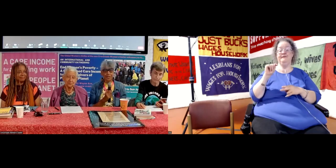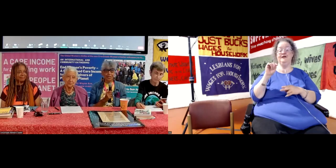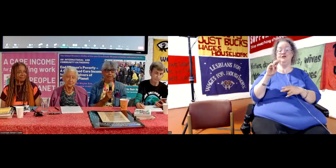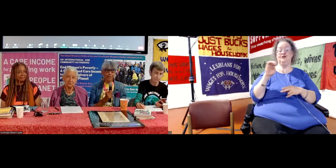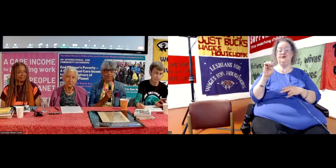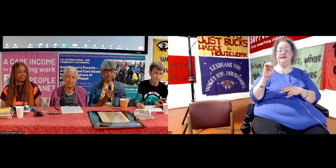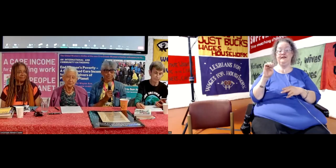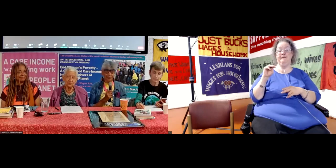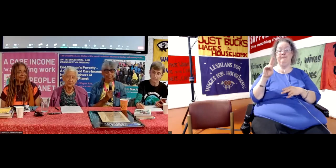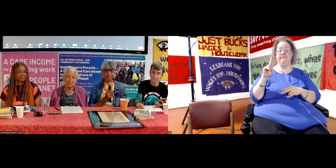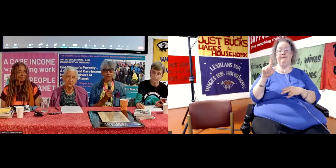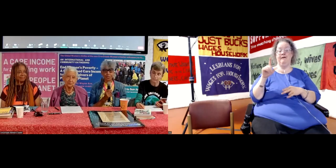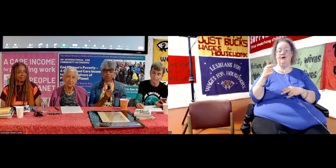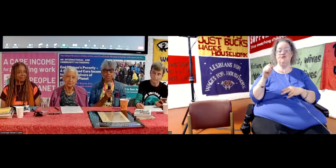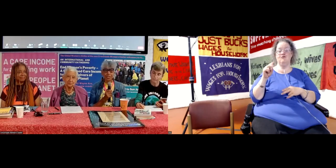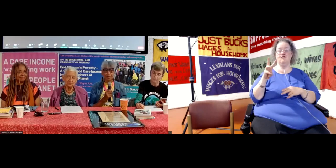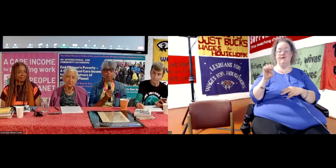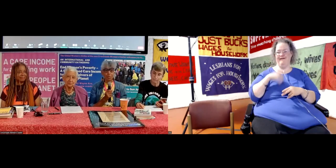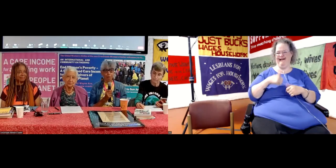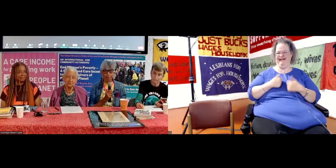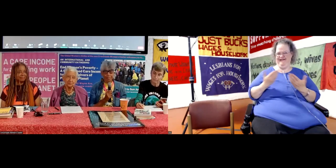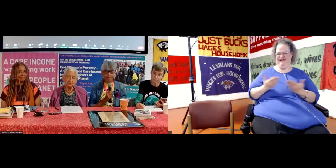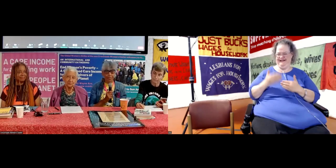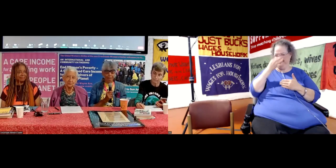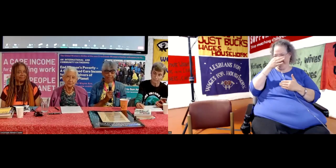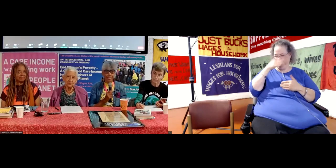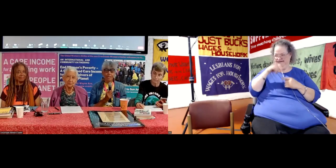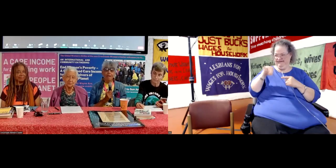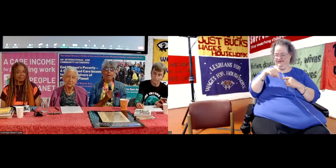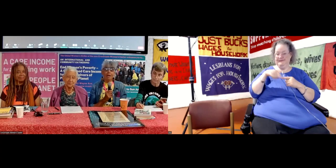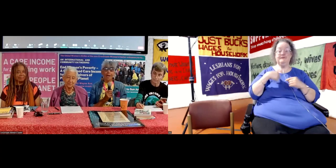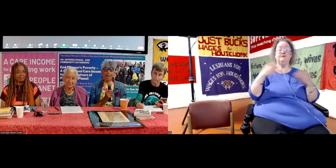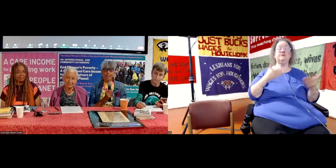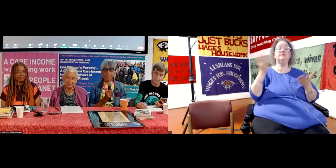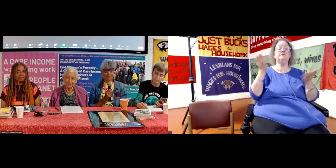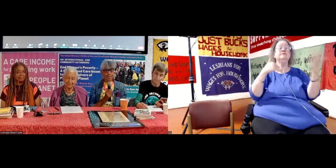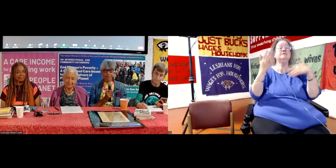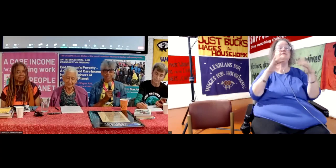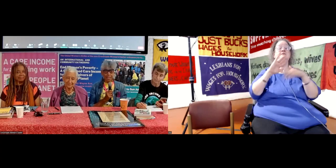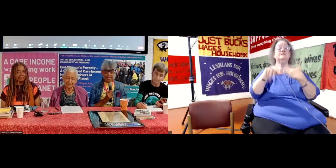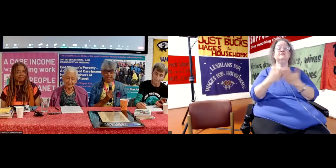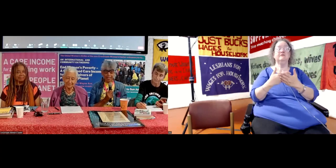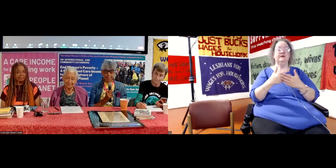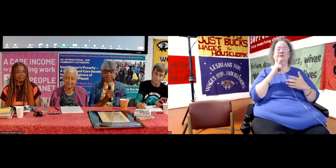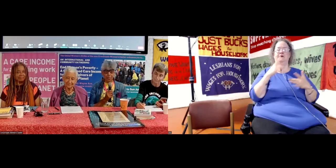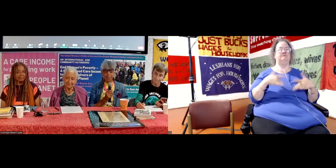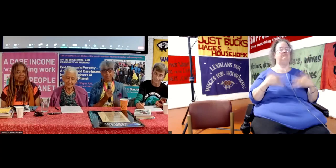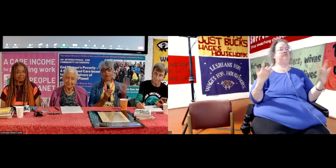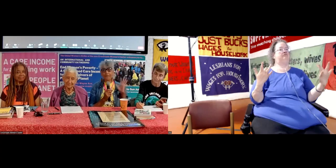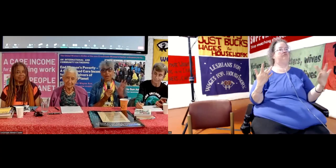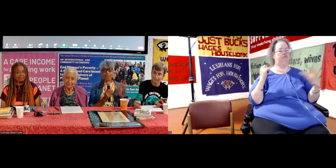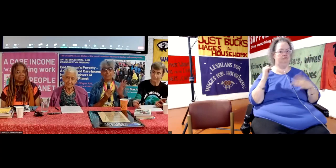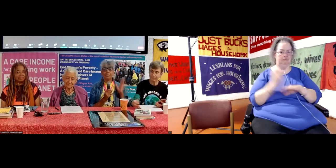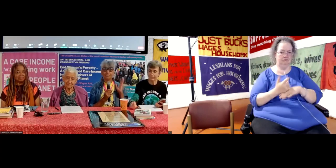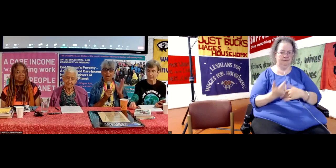in Philadelphia near the Crossroads Women's Center. I want to welcome everybody. And we have an exciting setup this morning.